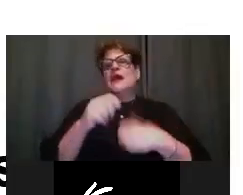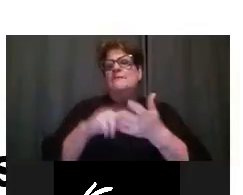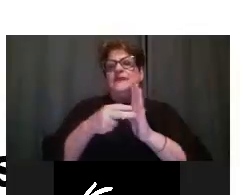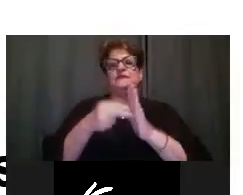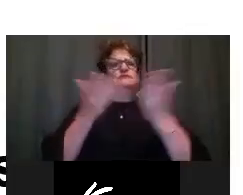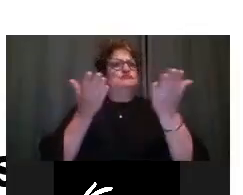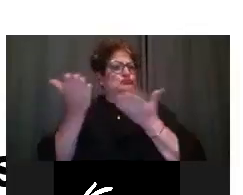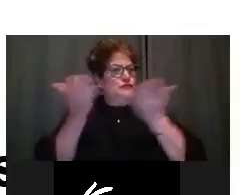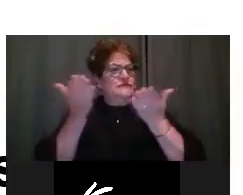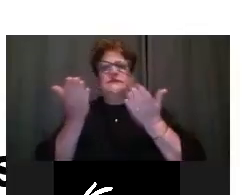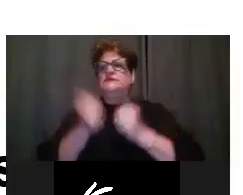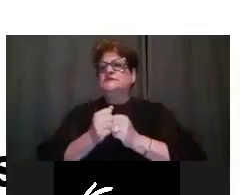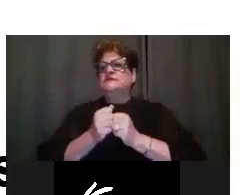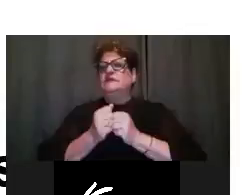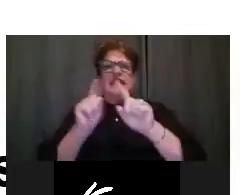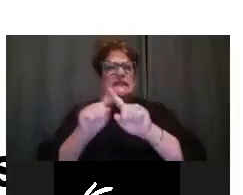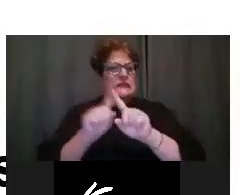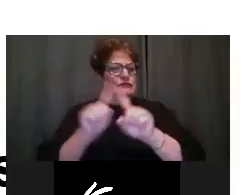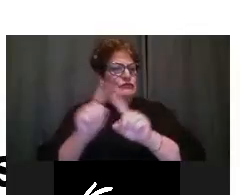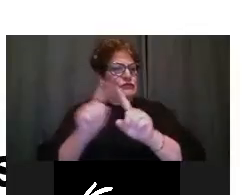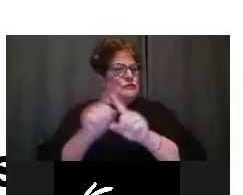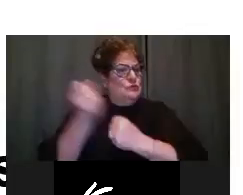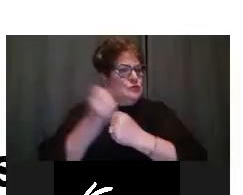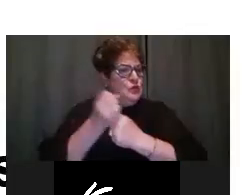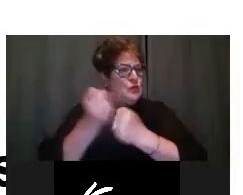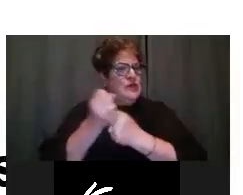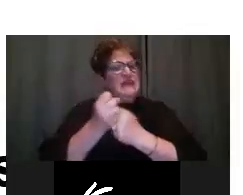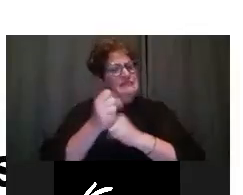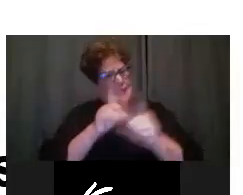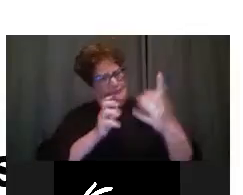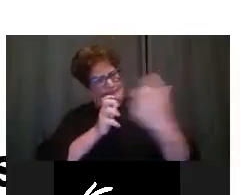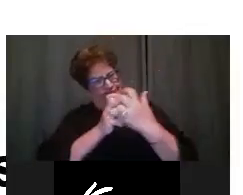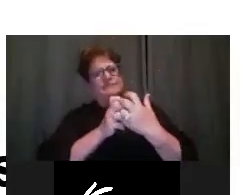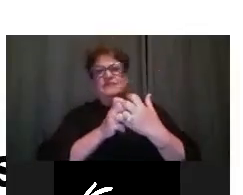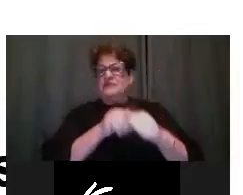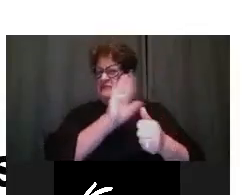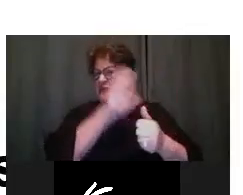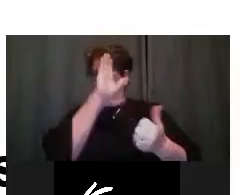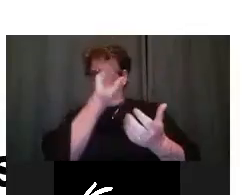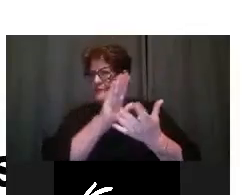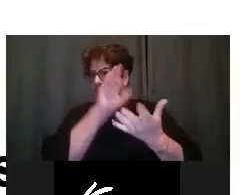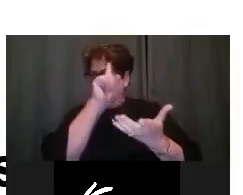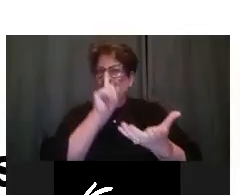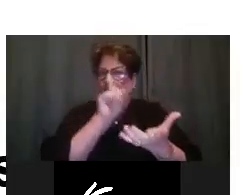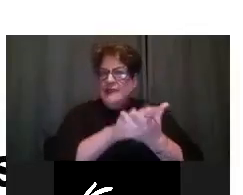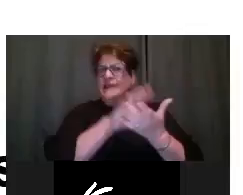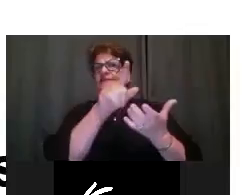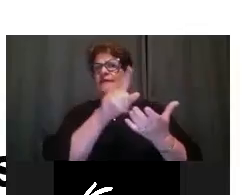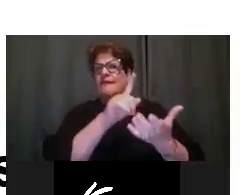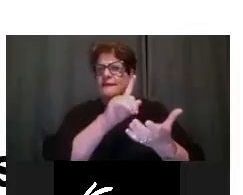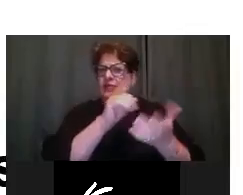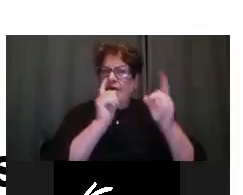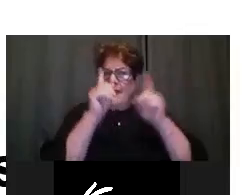and supports that are responsive to the beliefs and interpersonal styles attitudes, language, all those aspects of culture that we